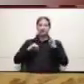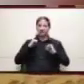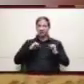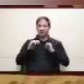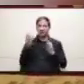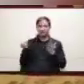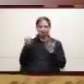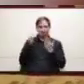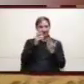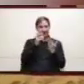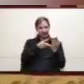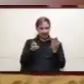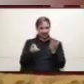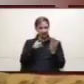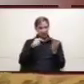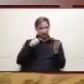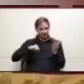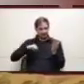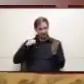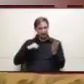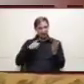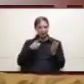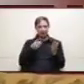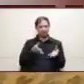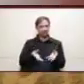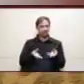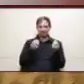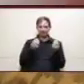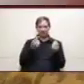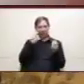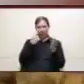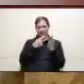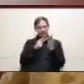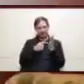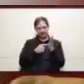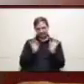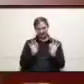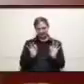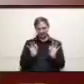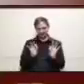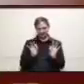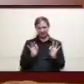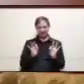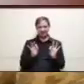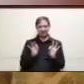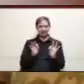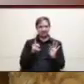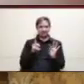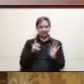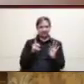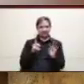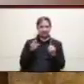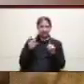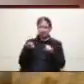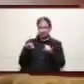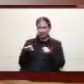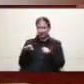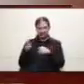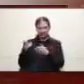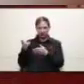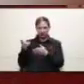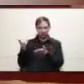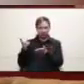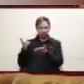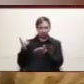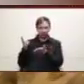bonuses, again, your municipality has not gotten favorable audit outcomes. Has any performance bonuses, not the 13th check, the performance bonuses based